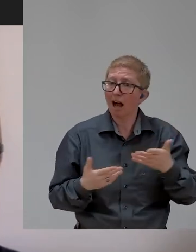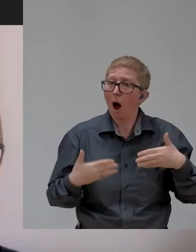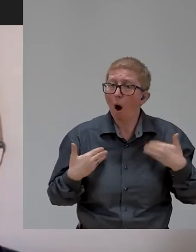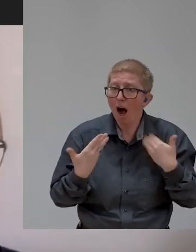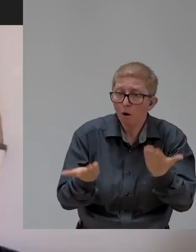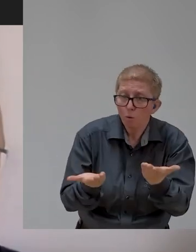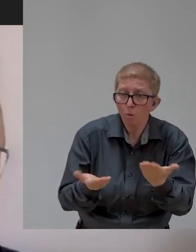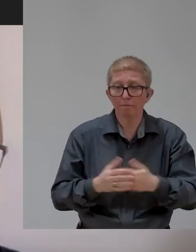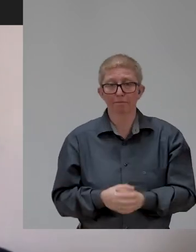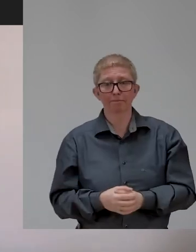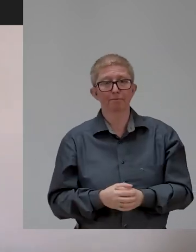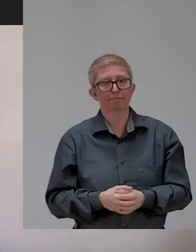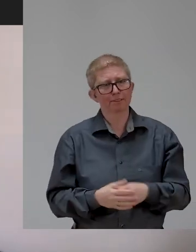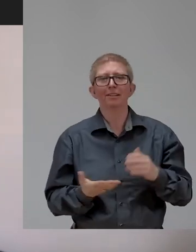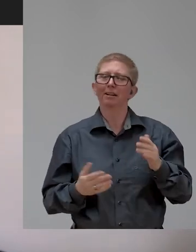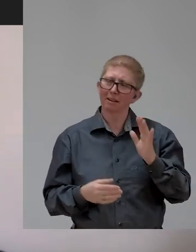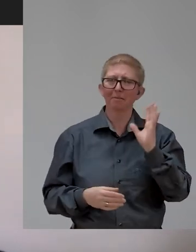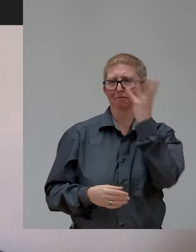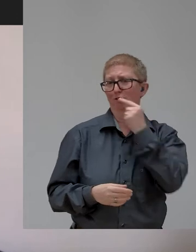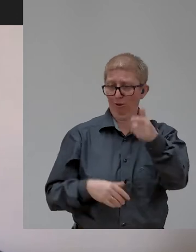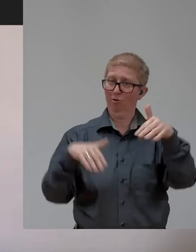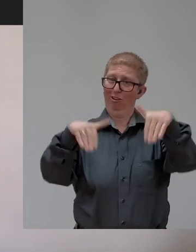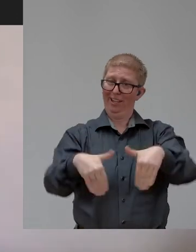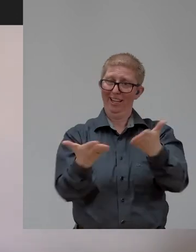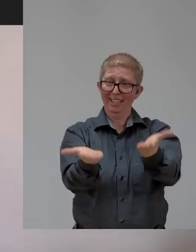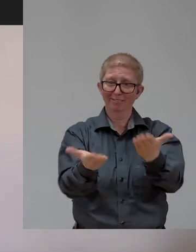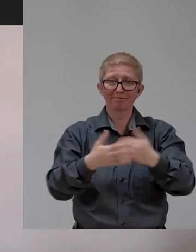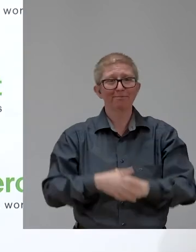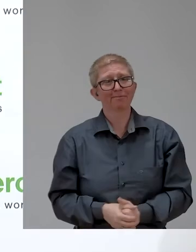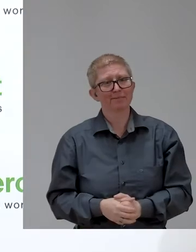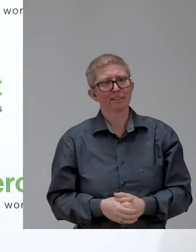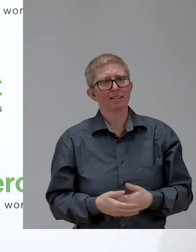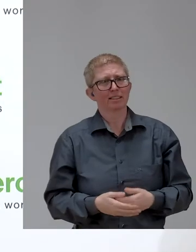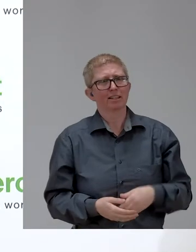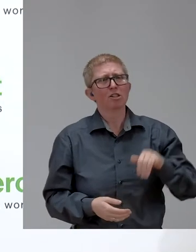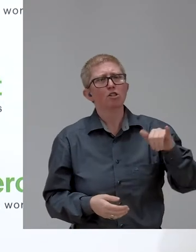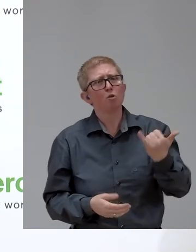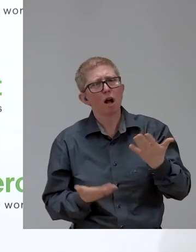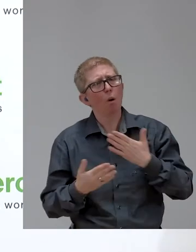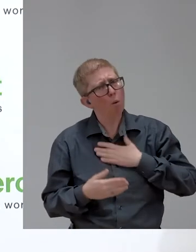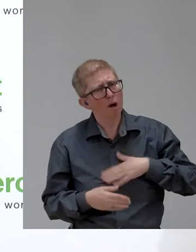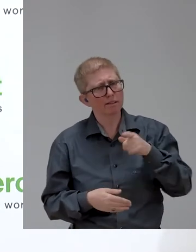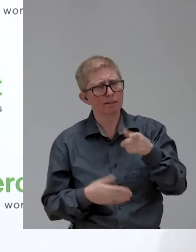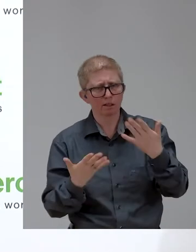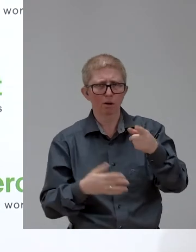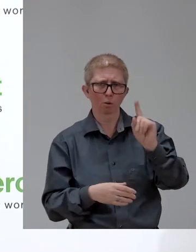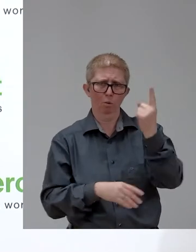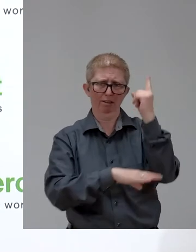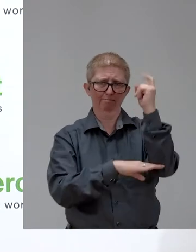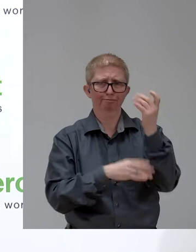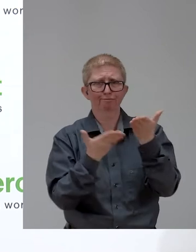have you with us. Great, okay. Well, Julian, I'd love to start with you. Again, as an alumni of this